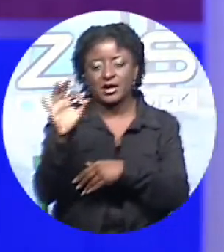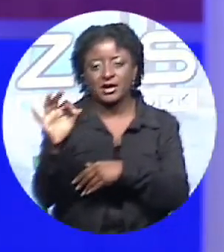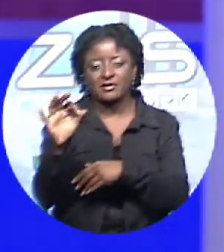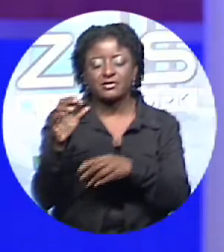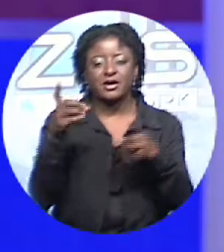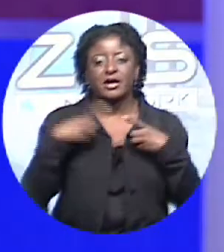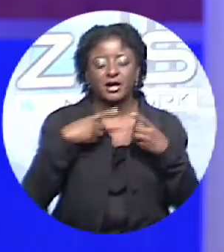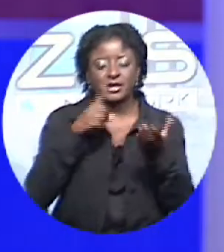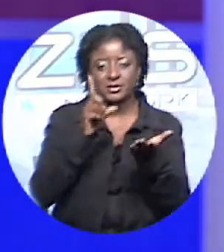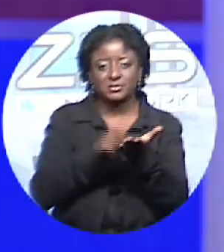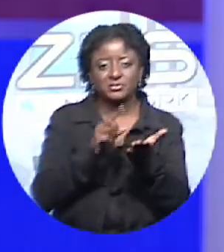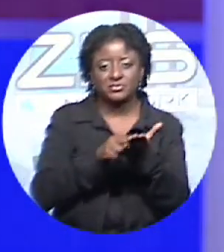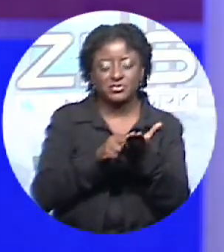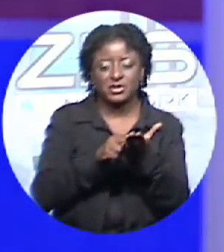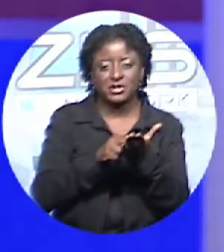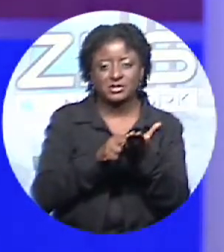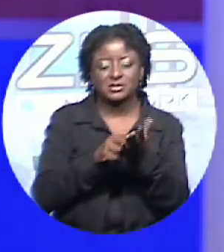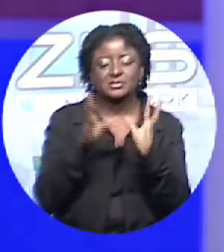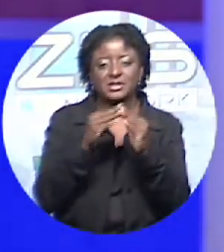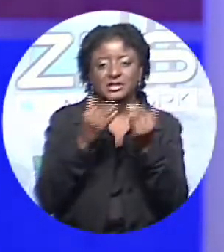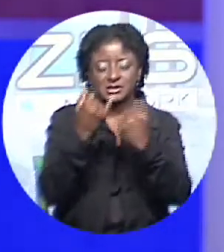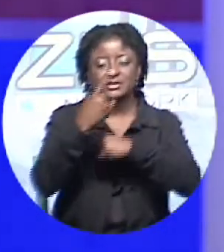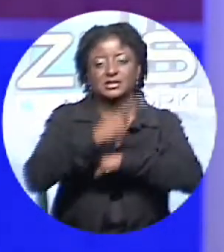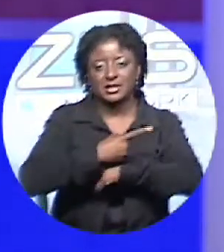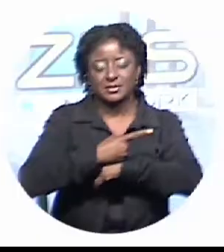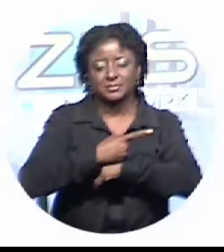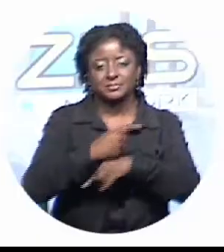provide an update. Our Charles Fisher was there.